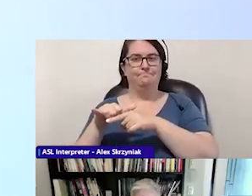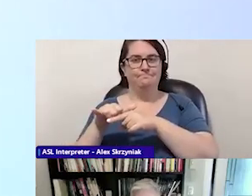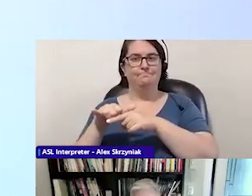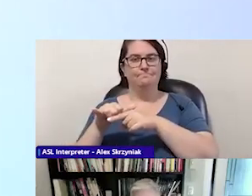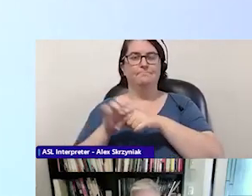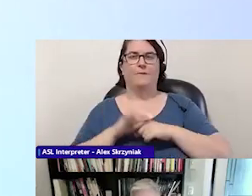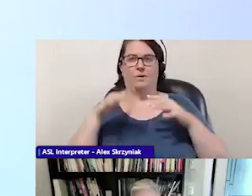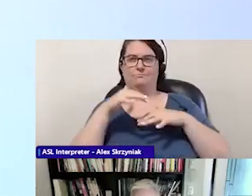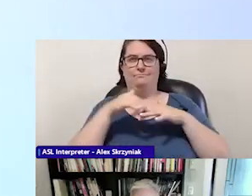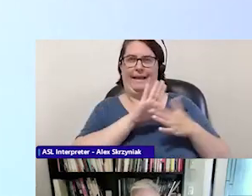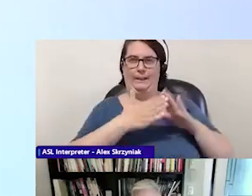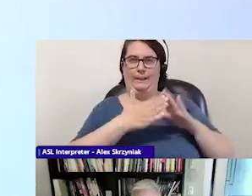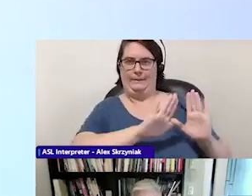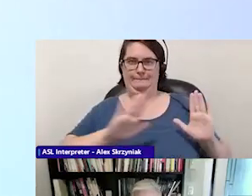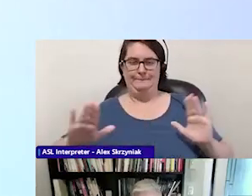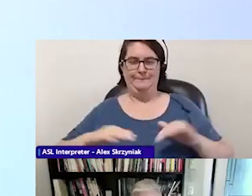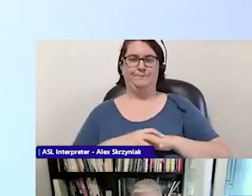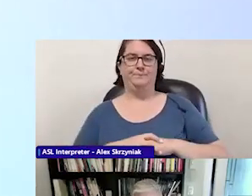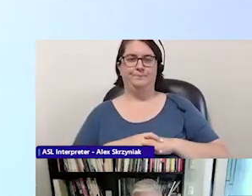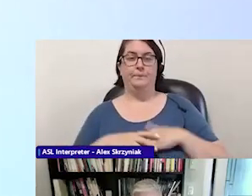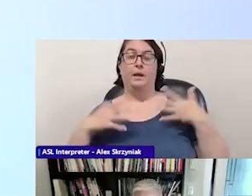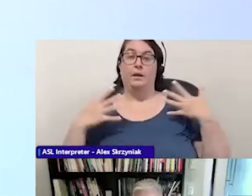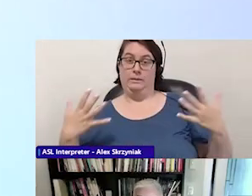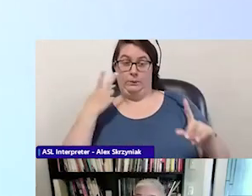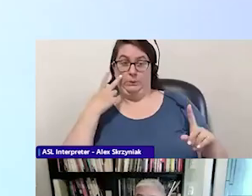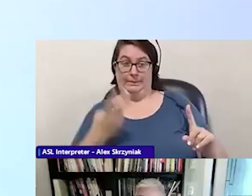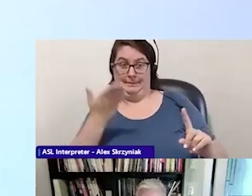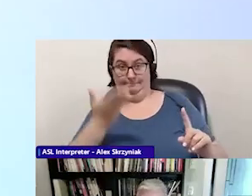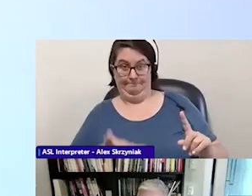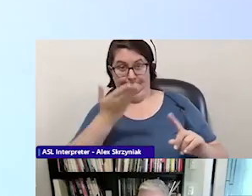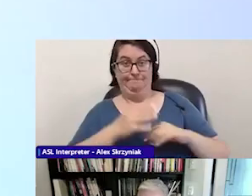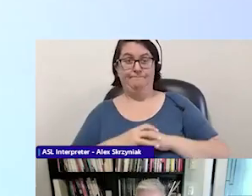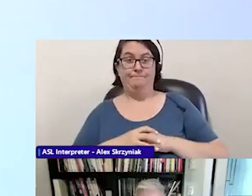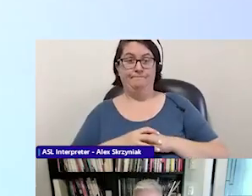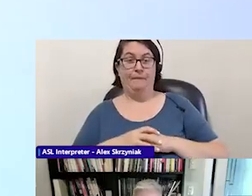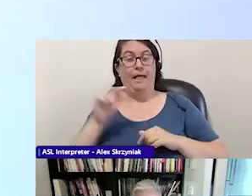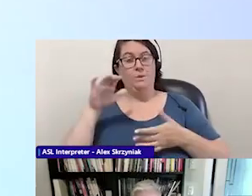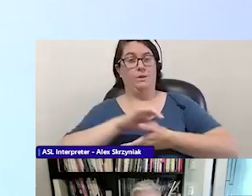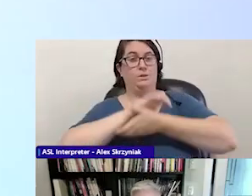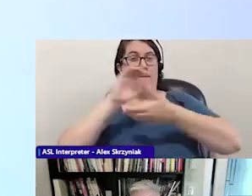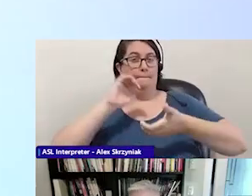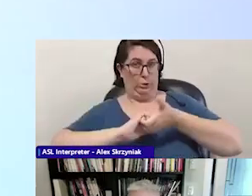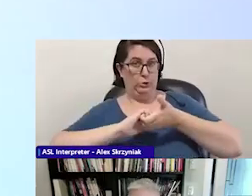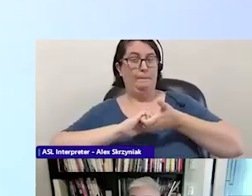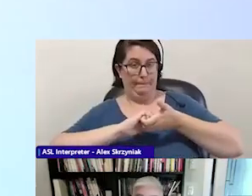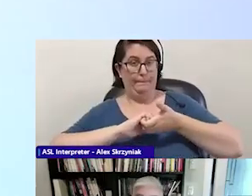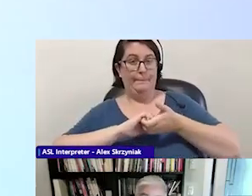people. Well, as you see, this was a partnership between